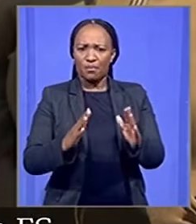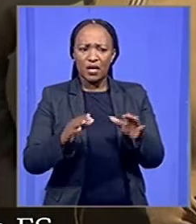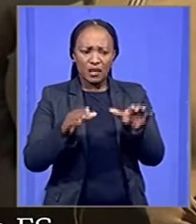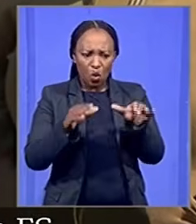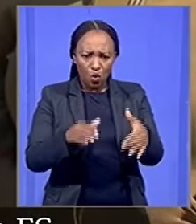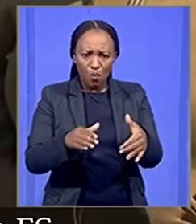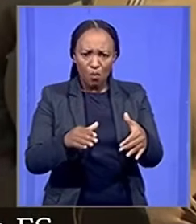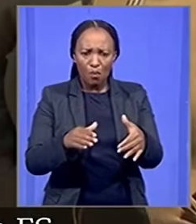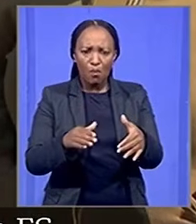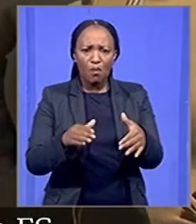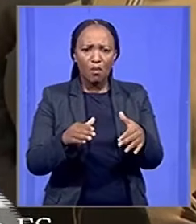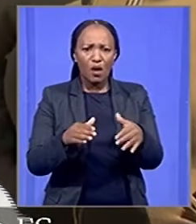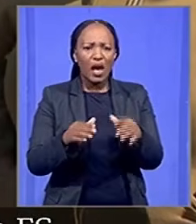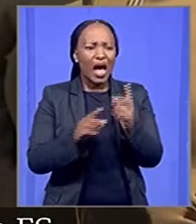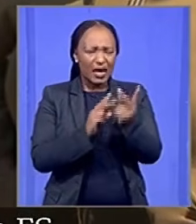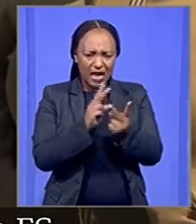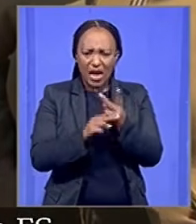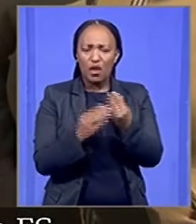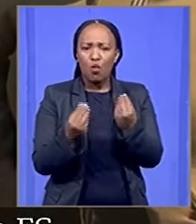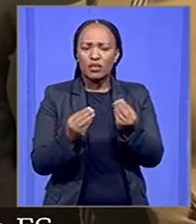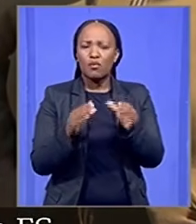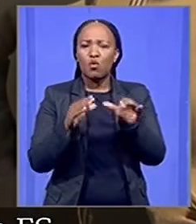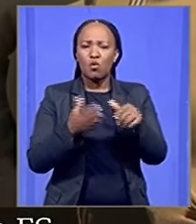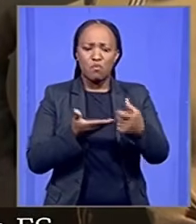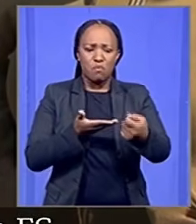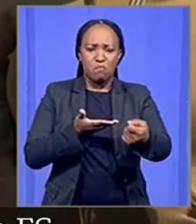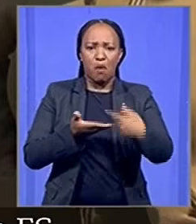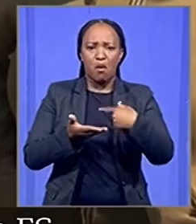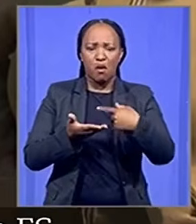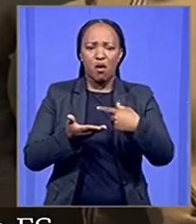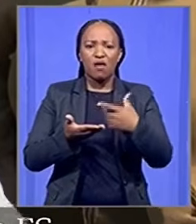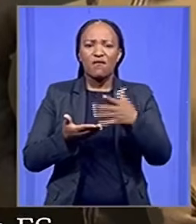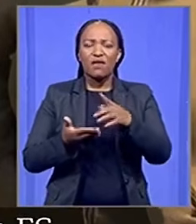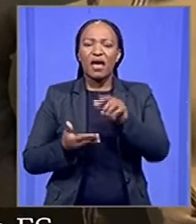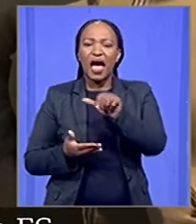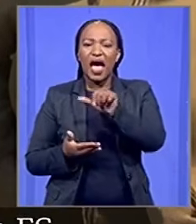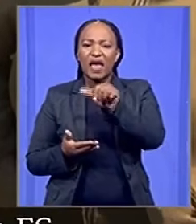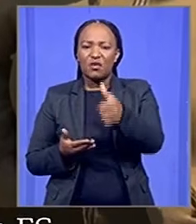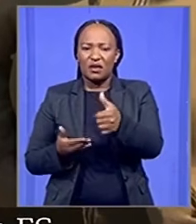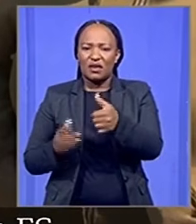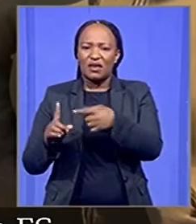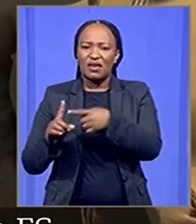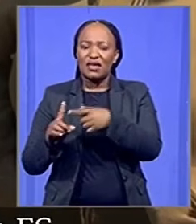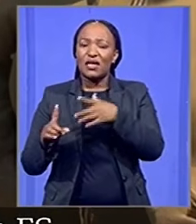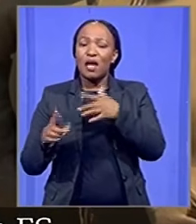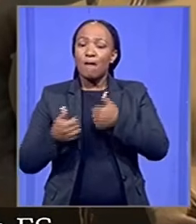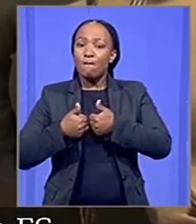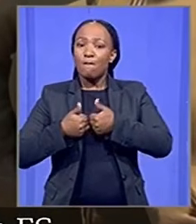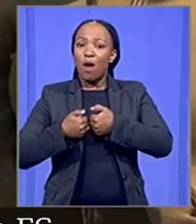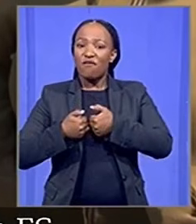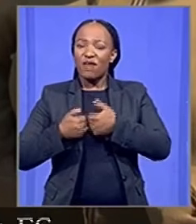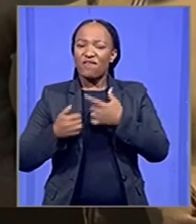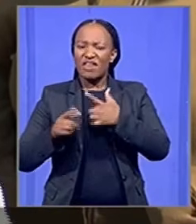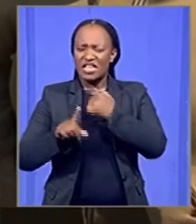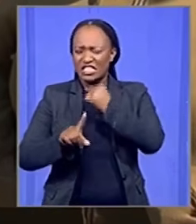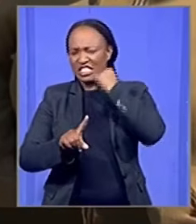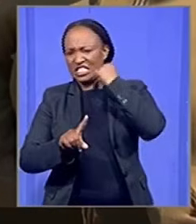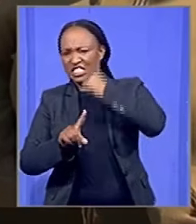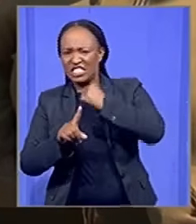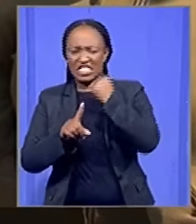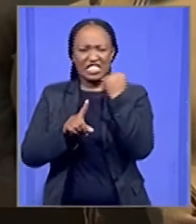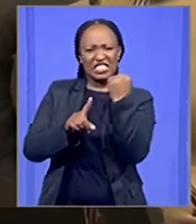mong hape wa hore ye mong ha sa leyo o hlabuwe 4 times ke boyfriend ya hae kana go ha re tsebe hore ke motho e re mo